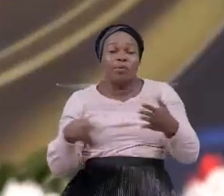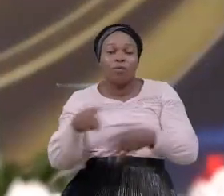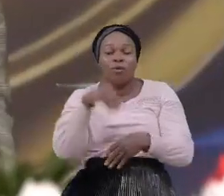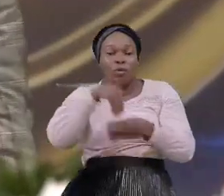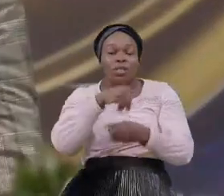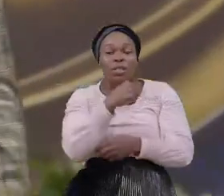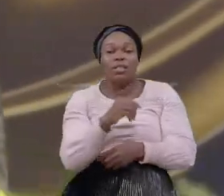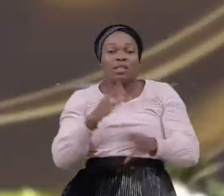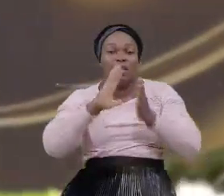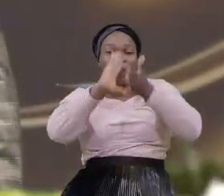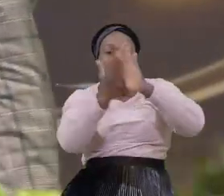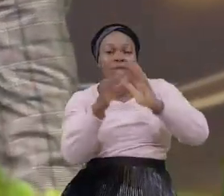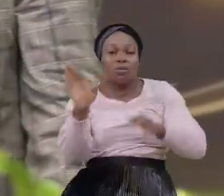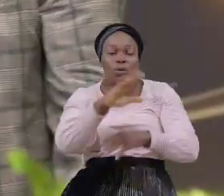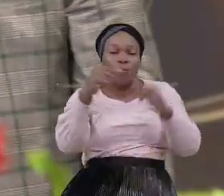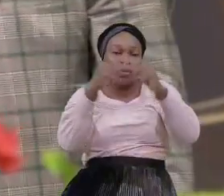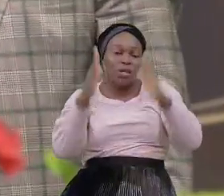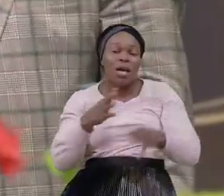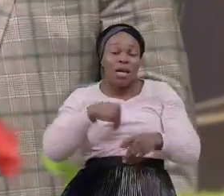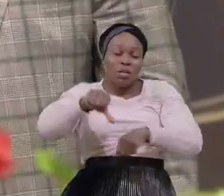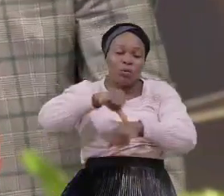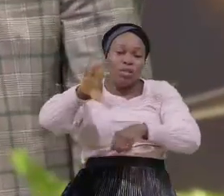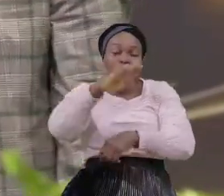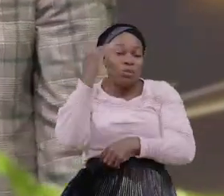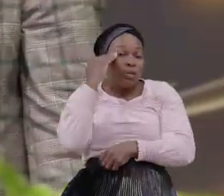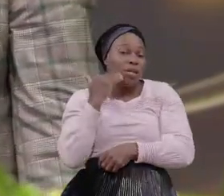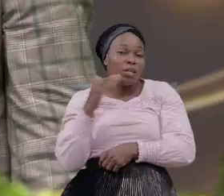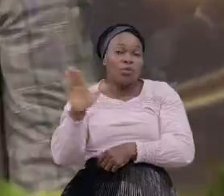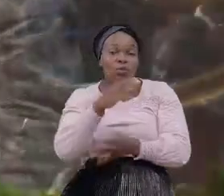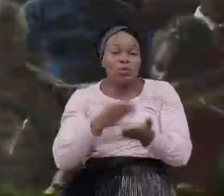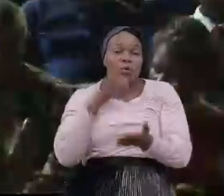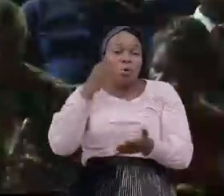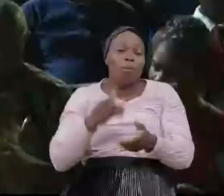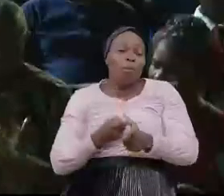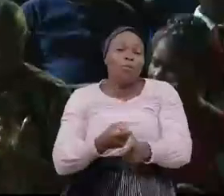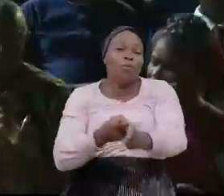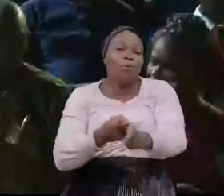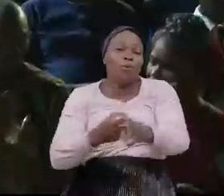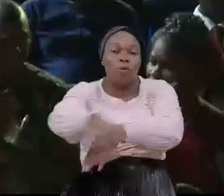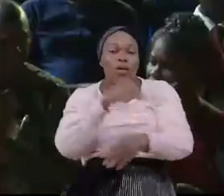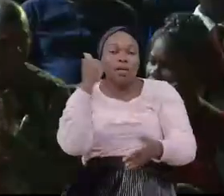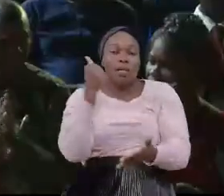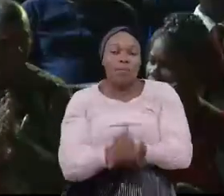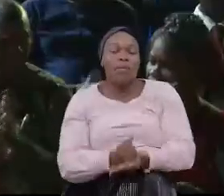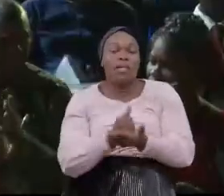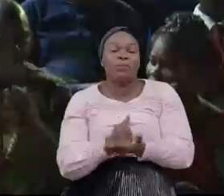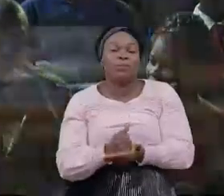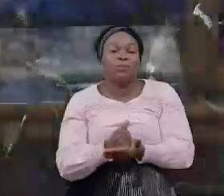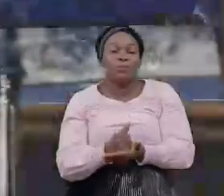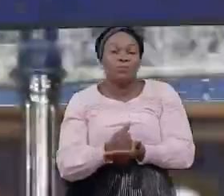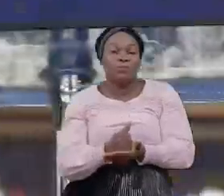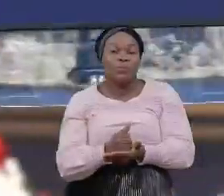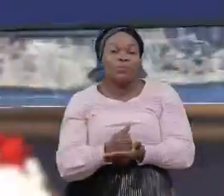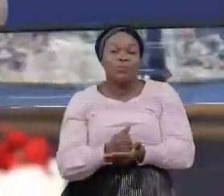He'll anoint your head. Your cup will run over. I'm talking to somebody. I said,